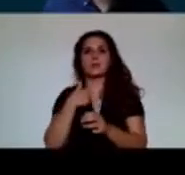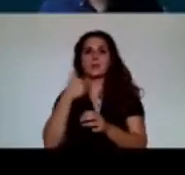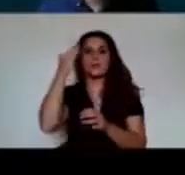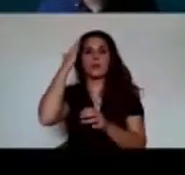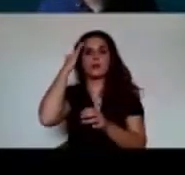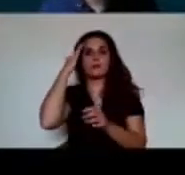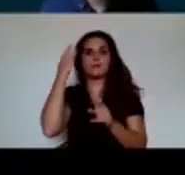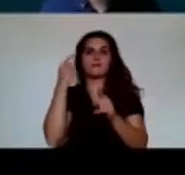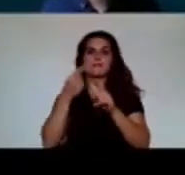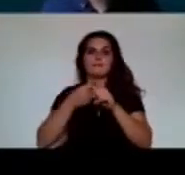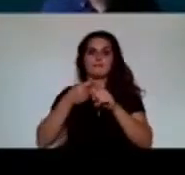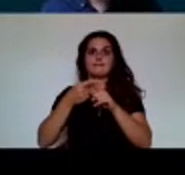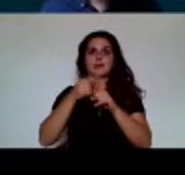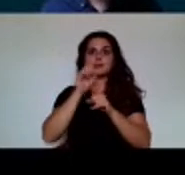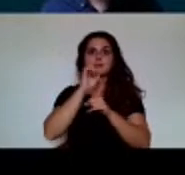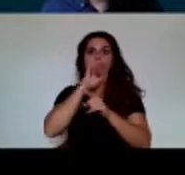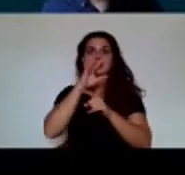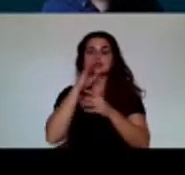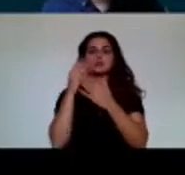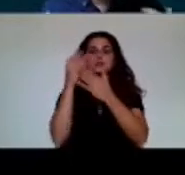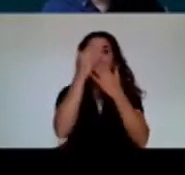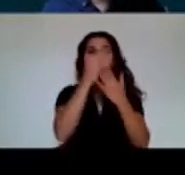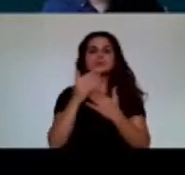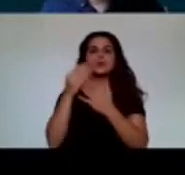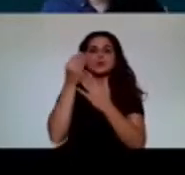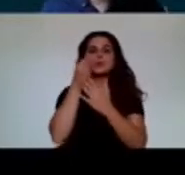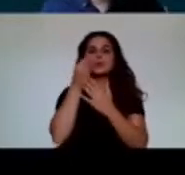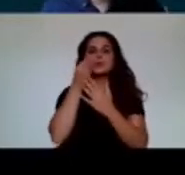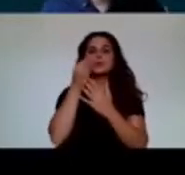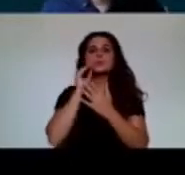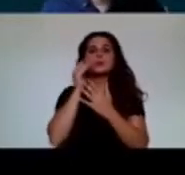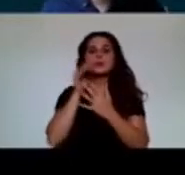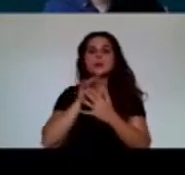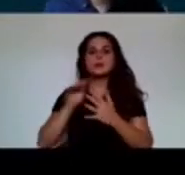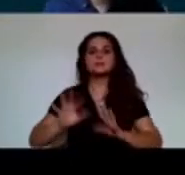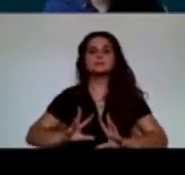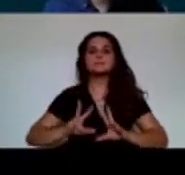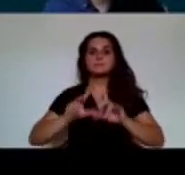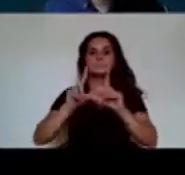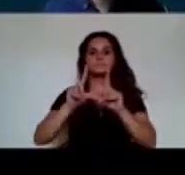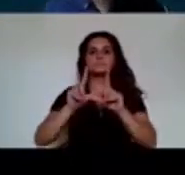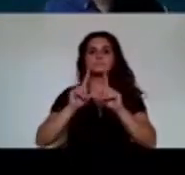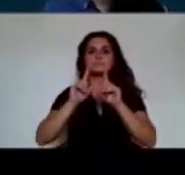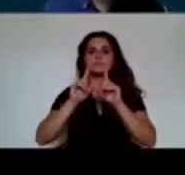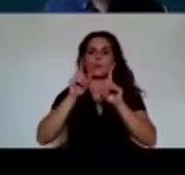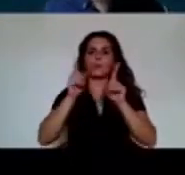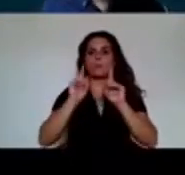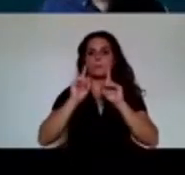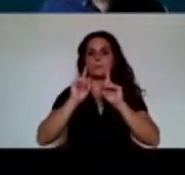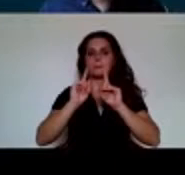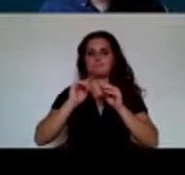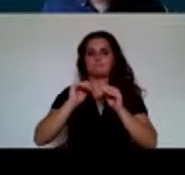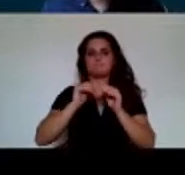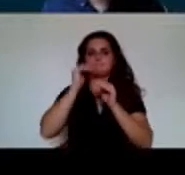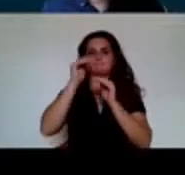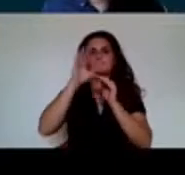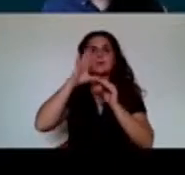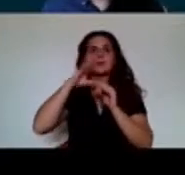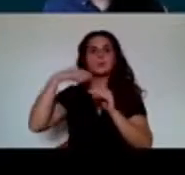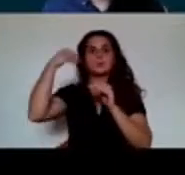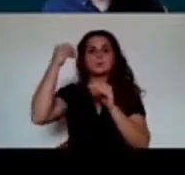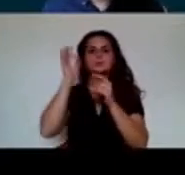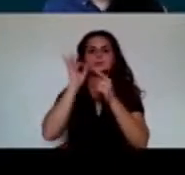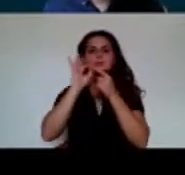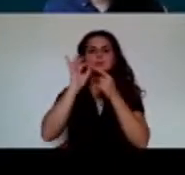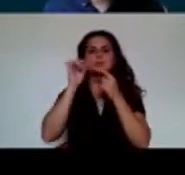quite fascinating to study how children develop to become adults. More specifically, I've